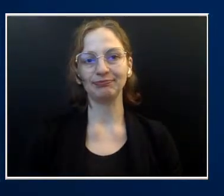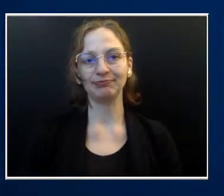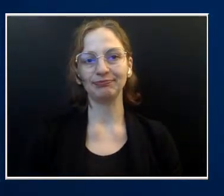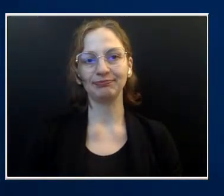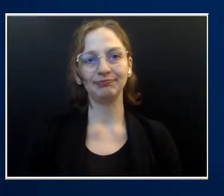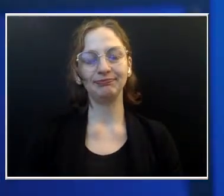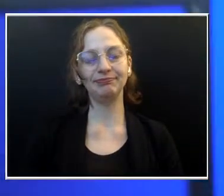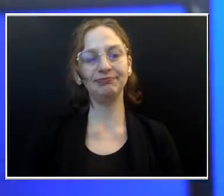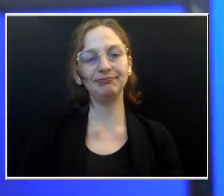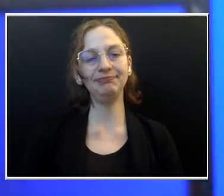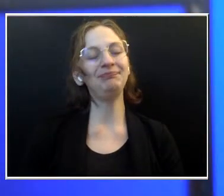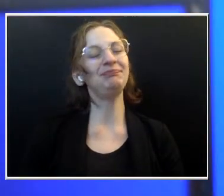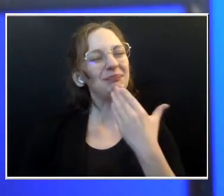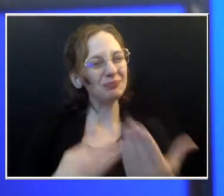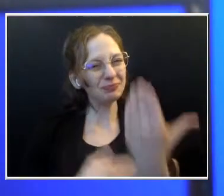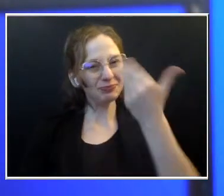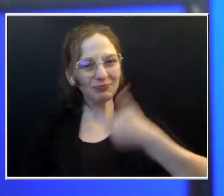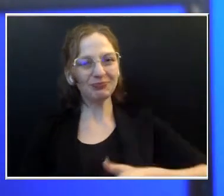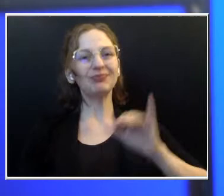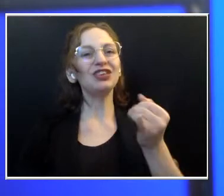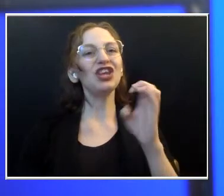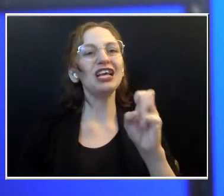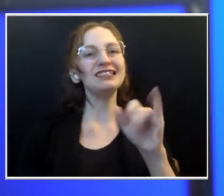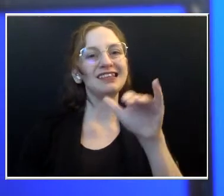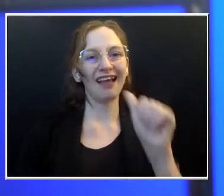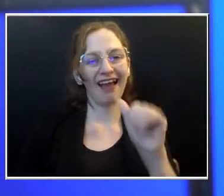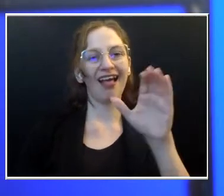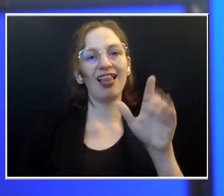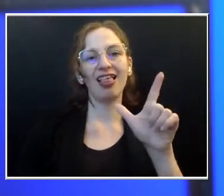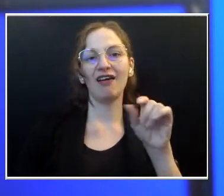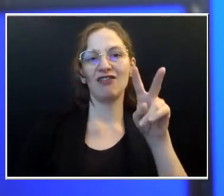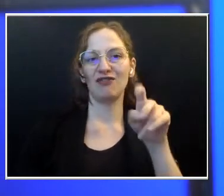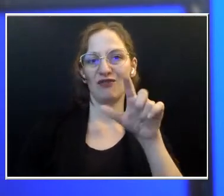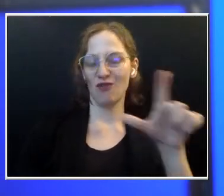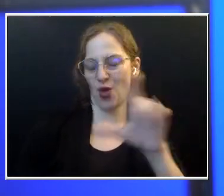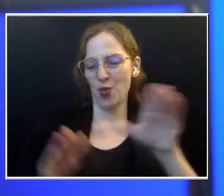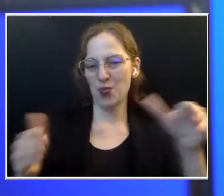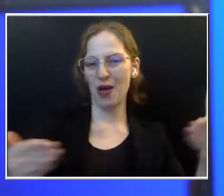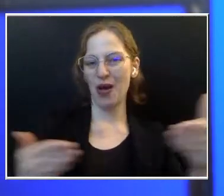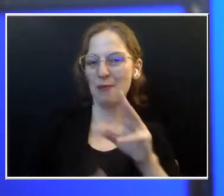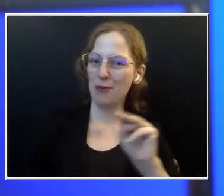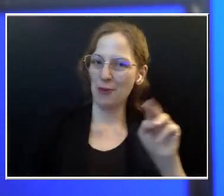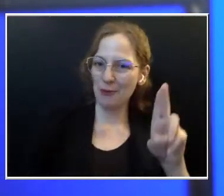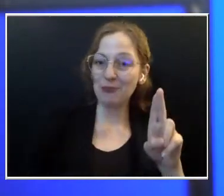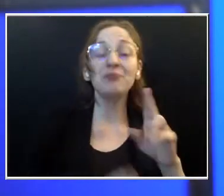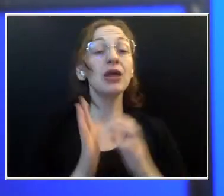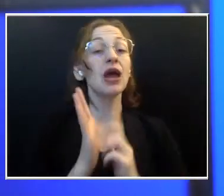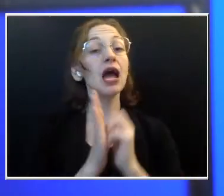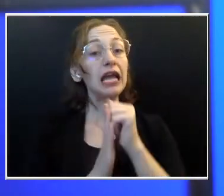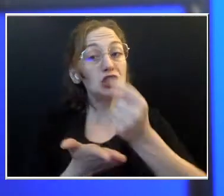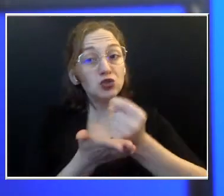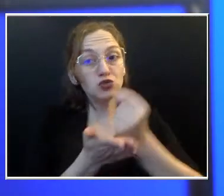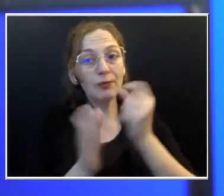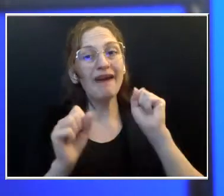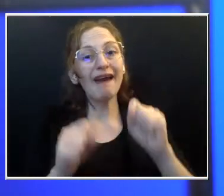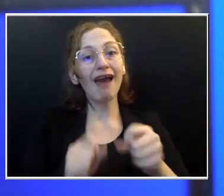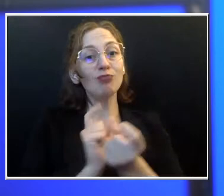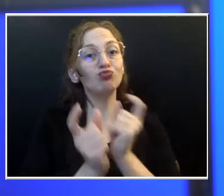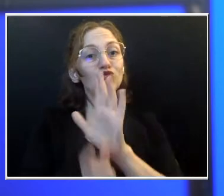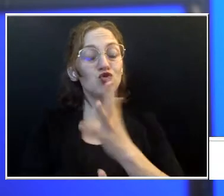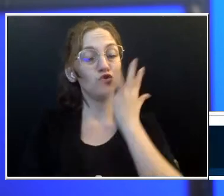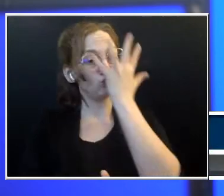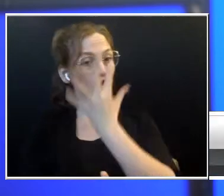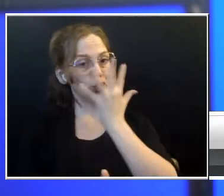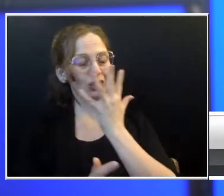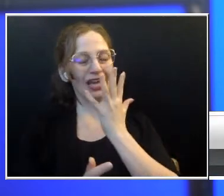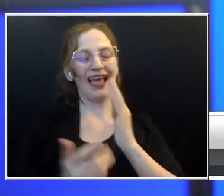Good morning, I'm Jessica Lovell, and welcome to the Morning Medical Update. Cancer treatment can change how you look and how you feel. Numerous studies have